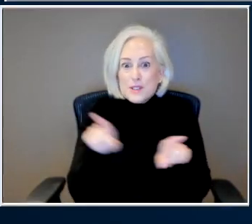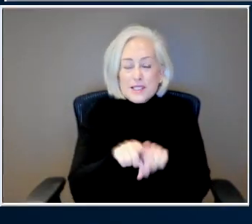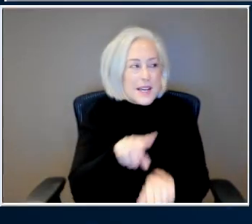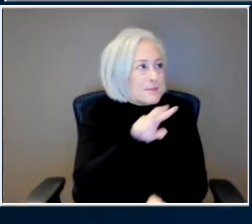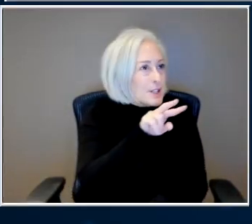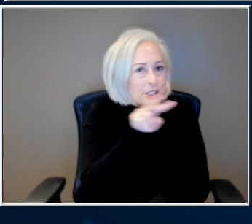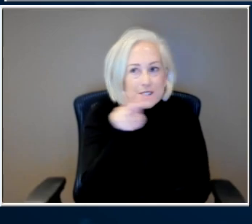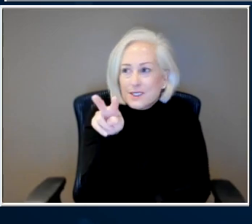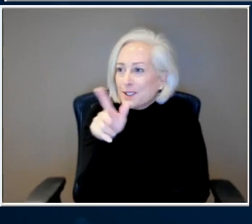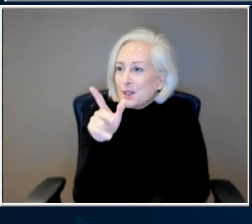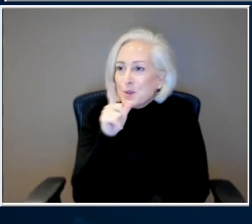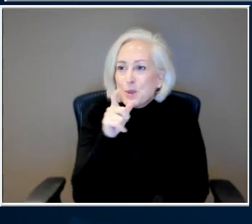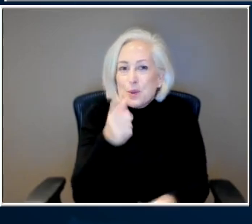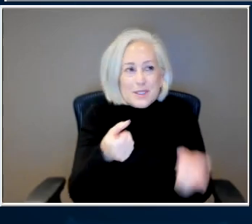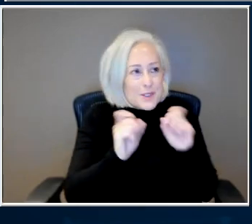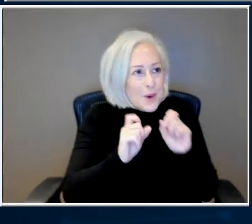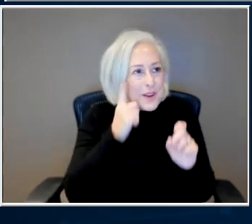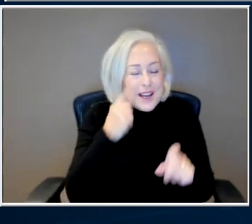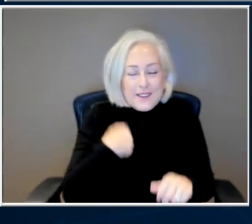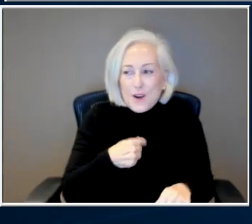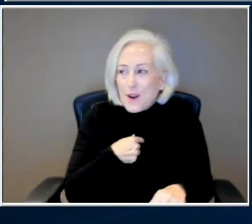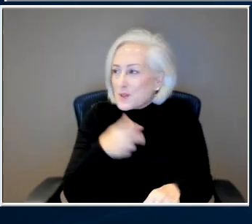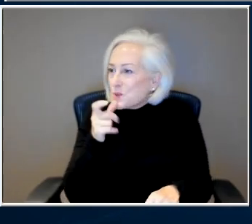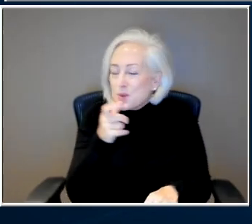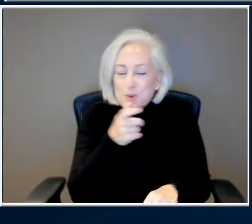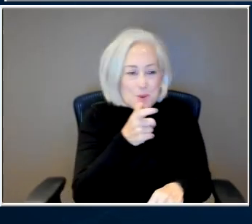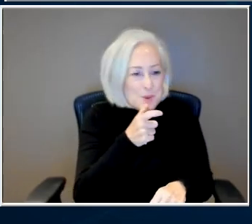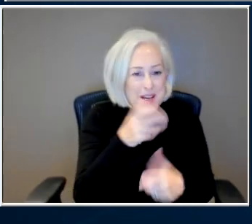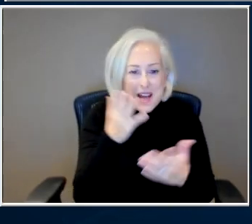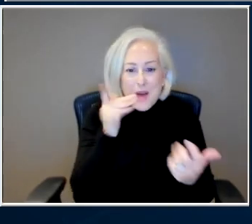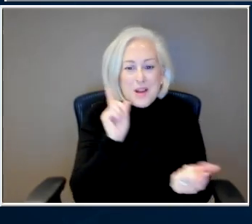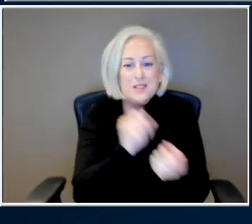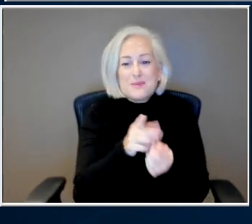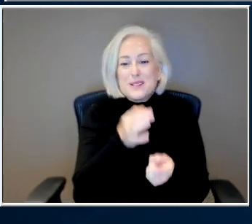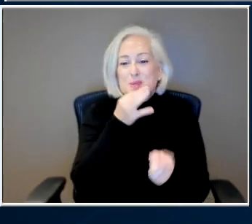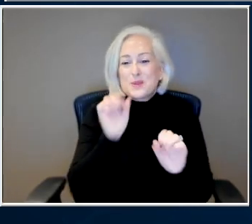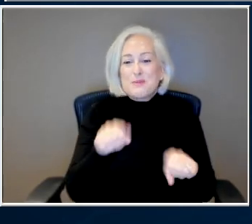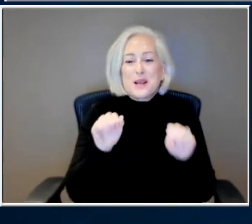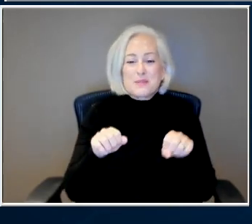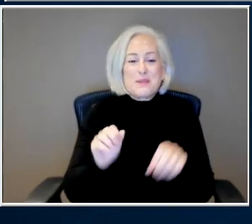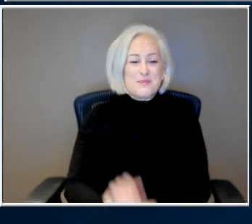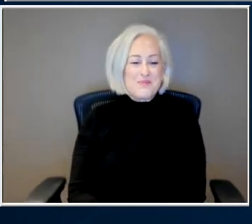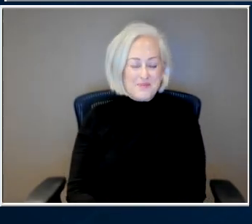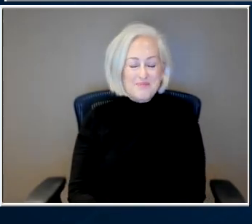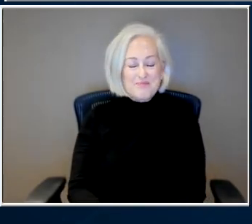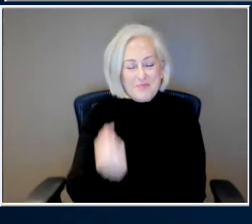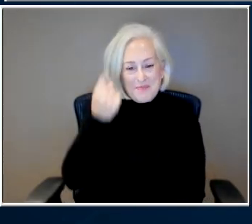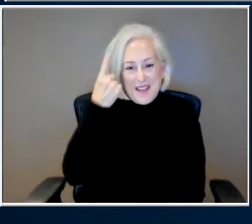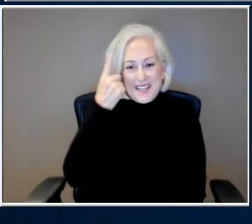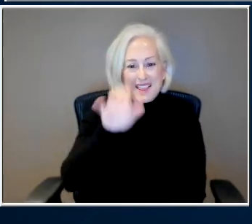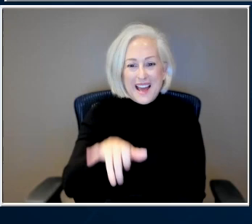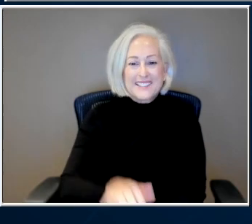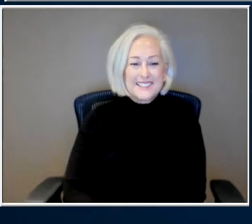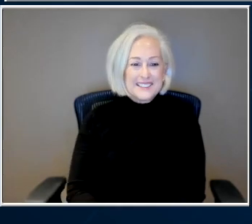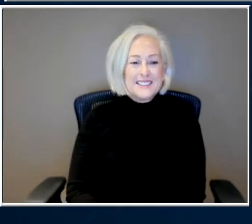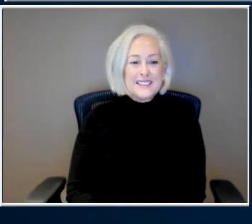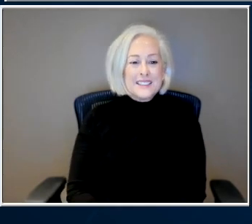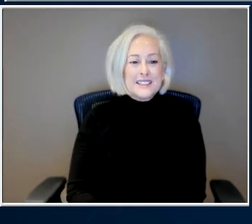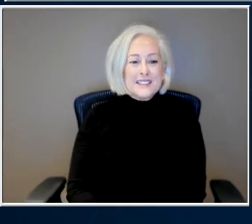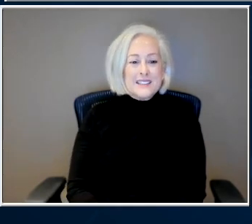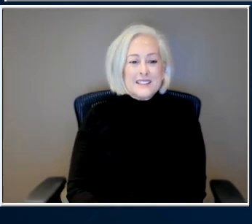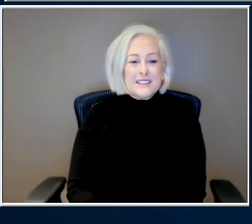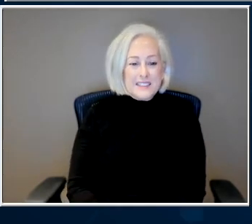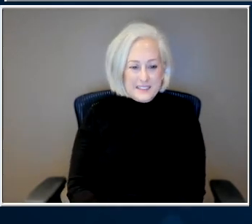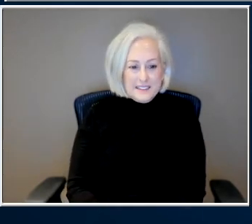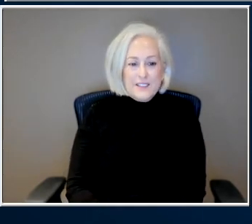this for us? And I want to know who they are, and I'd want to meet them as soon as possible. I totally get that. To those